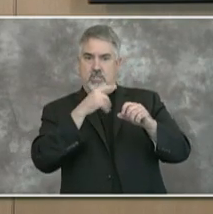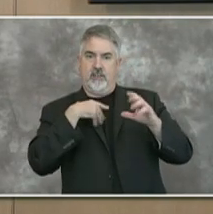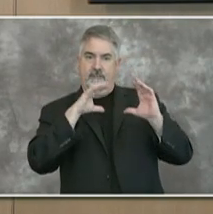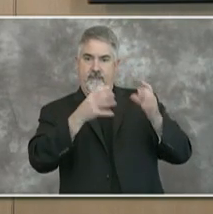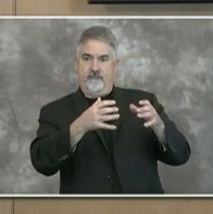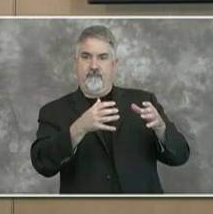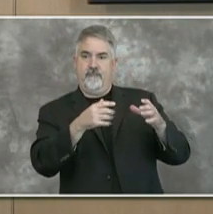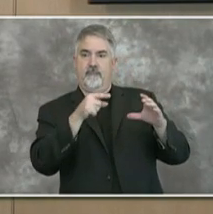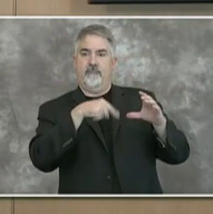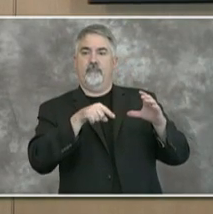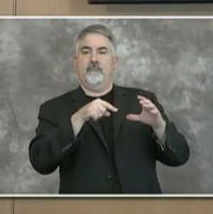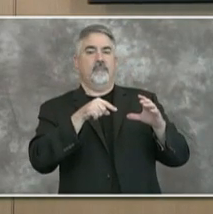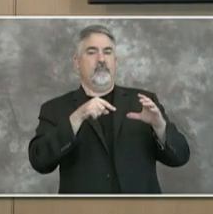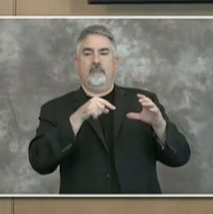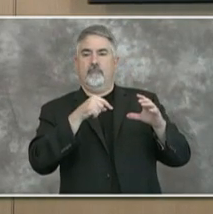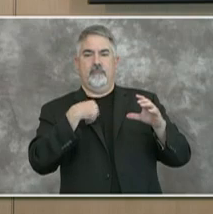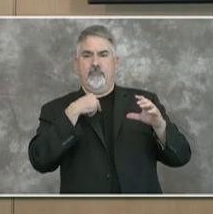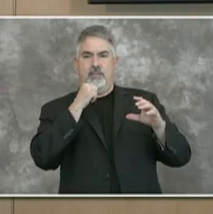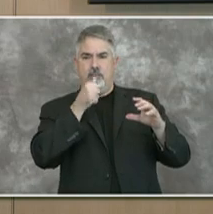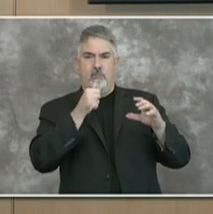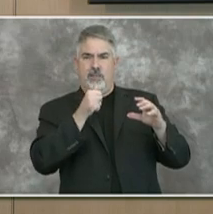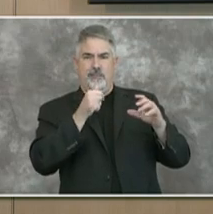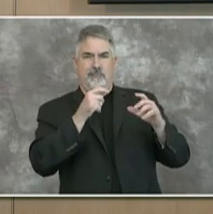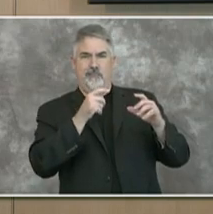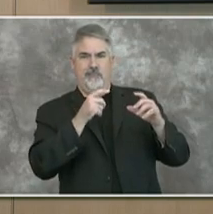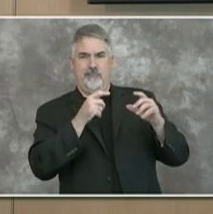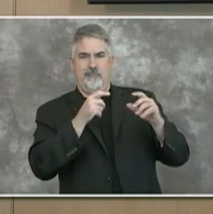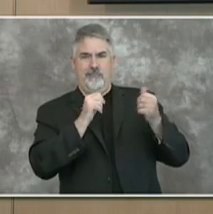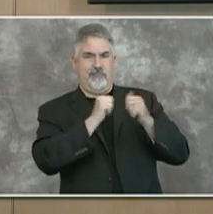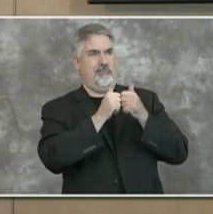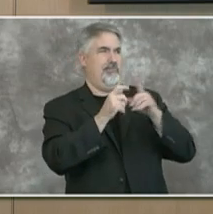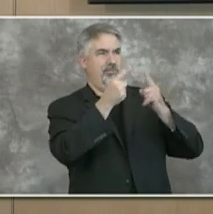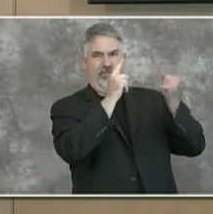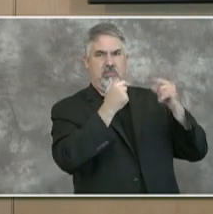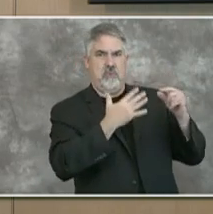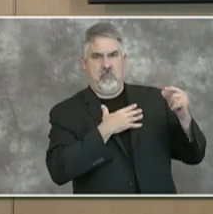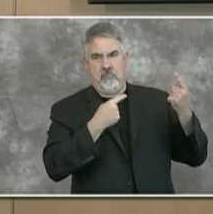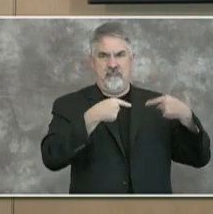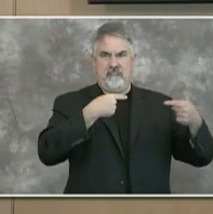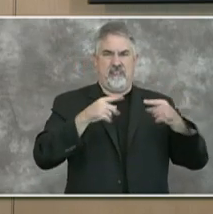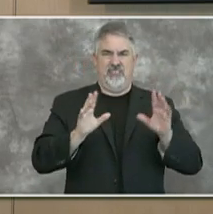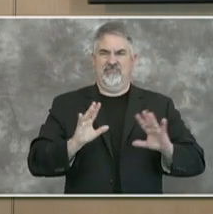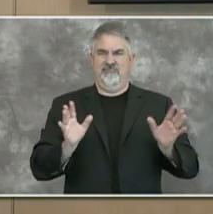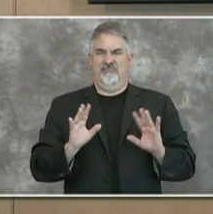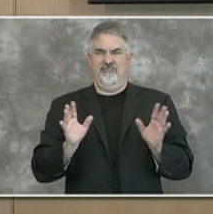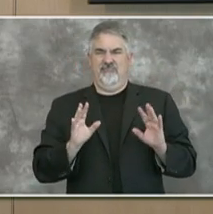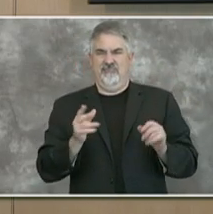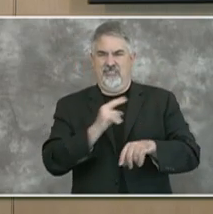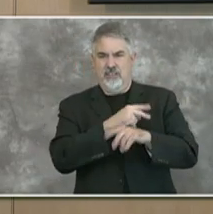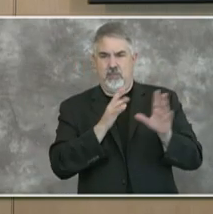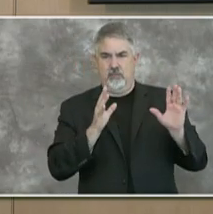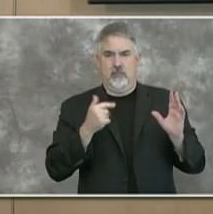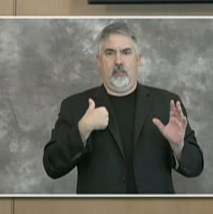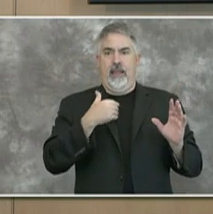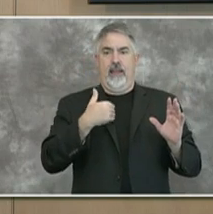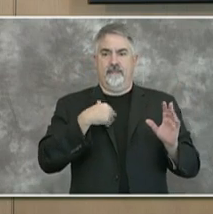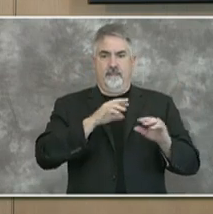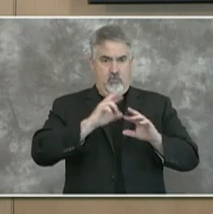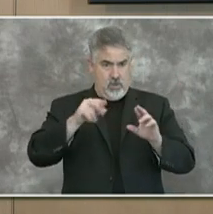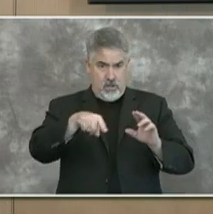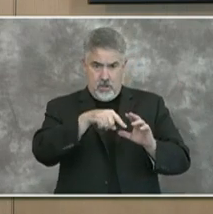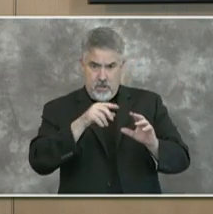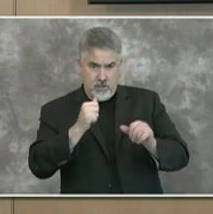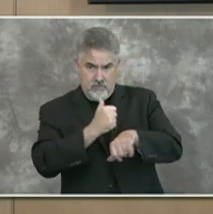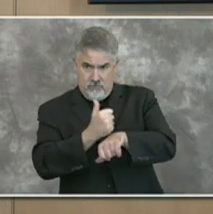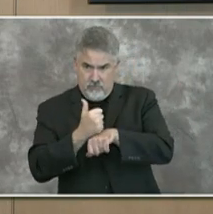we're not competing with individual hospital systems. And that's where I think you see a lot of the collaboration and cooperation. But we are going to